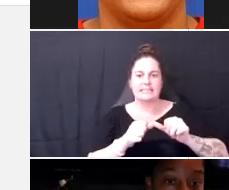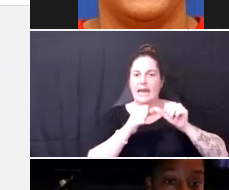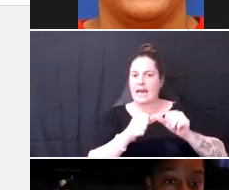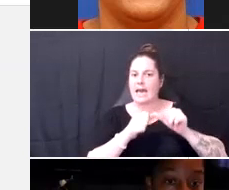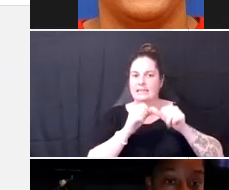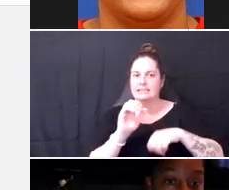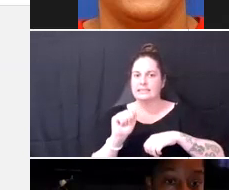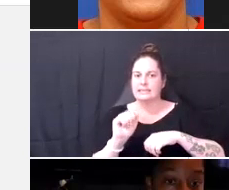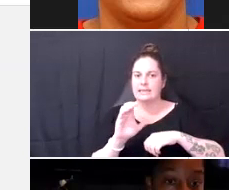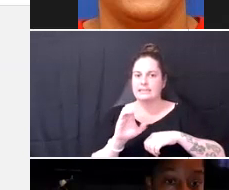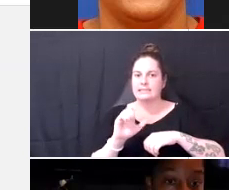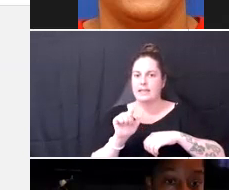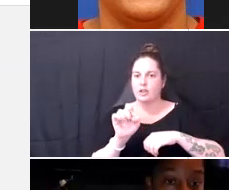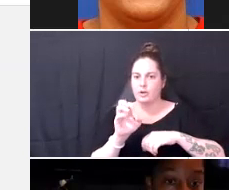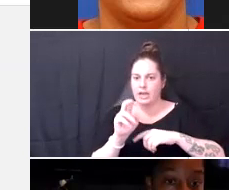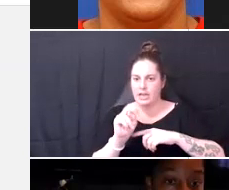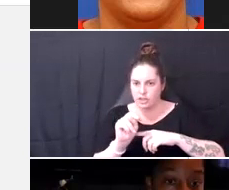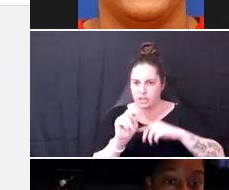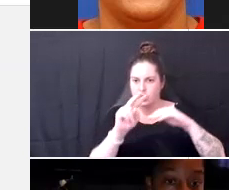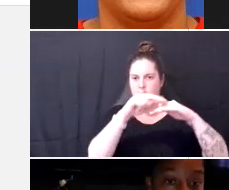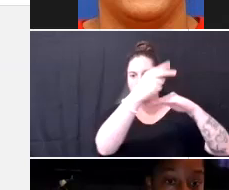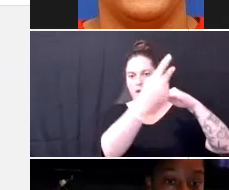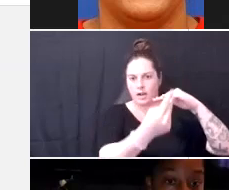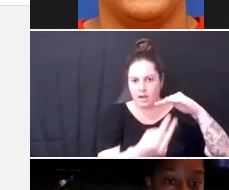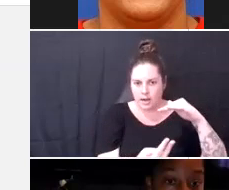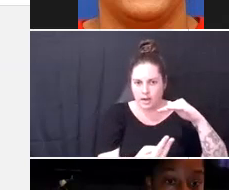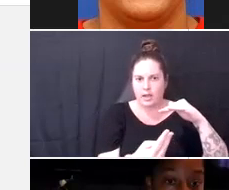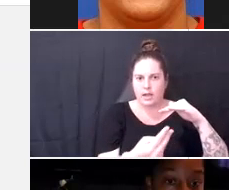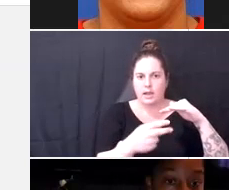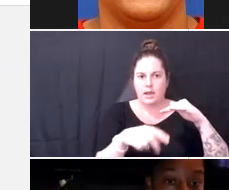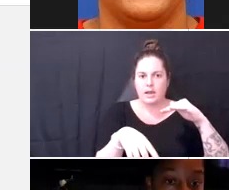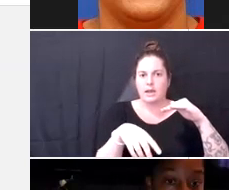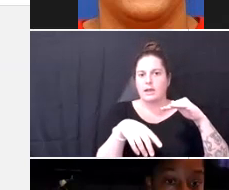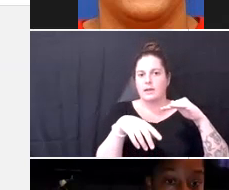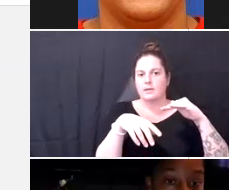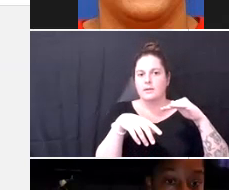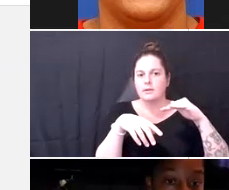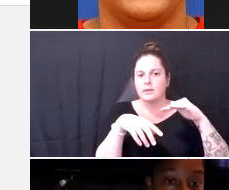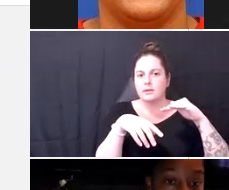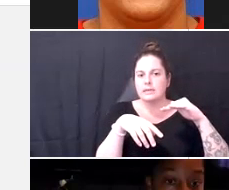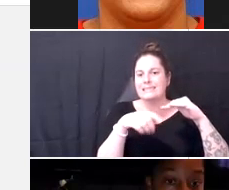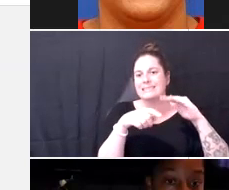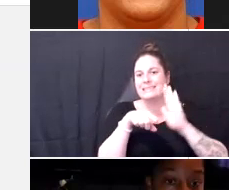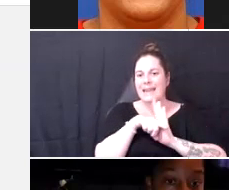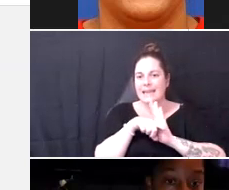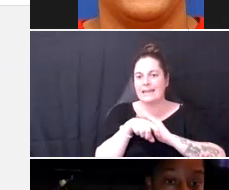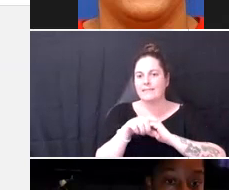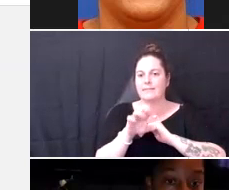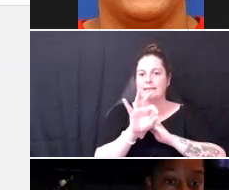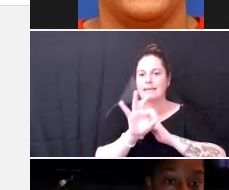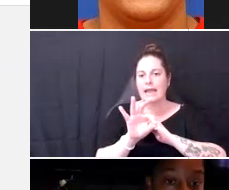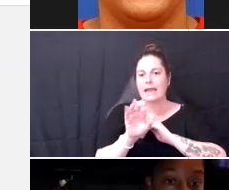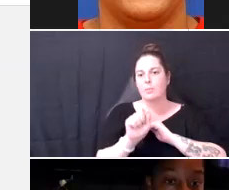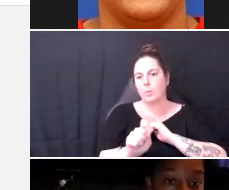squared down, or if you like to use vector notation, negative 9.8 meters per second squared,